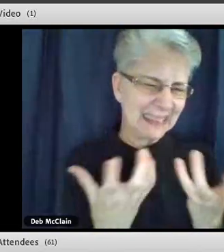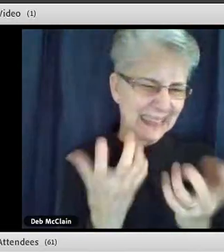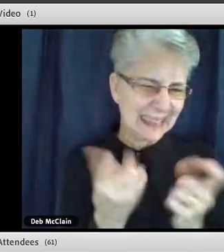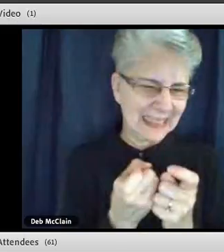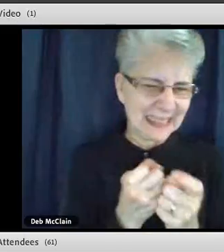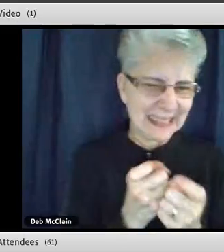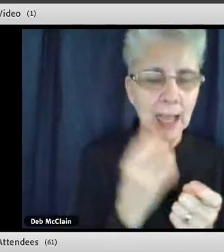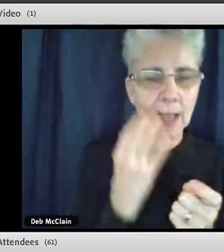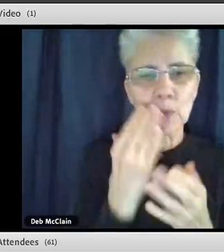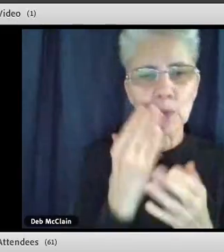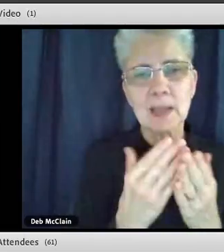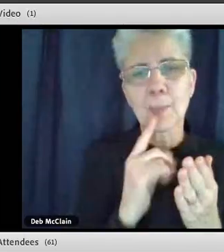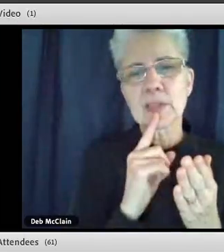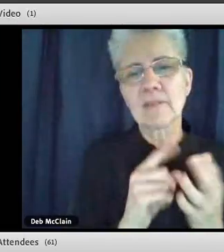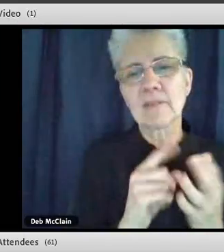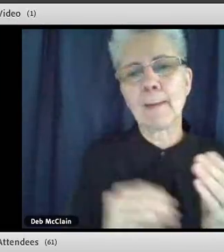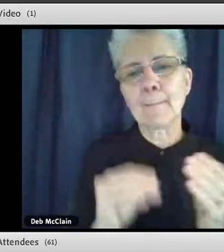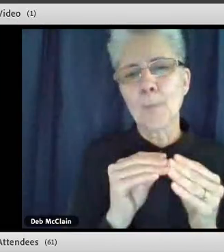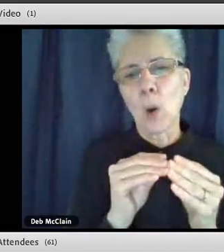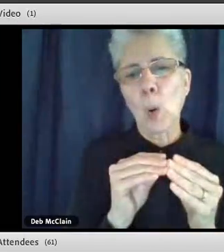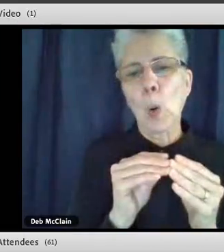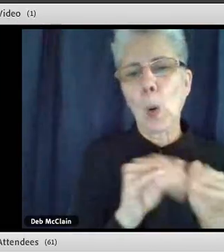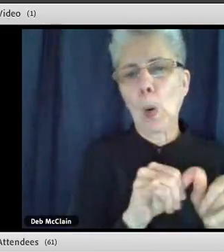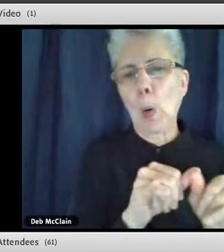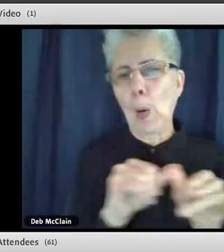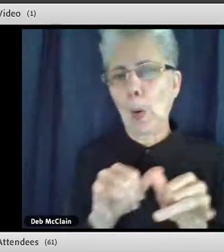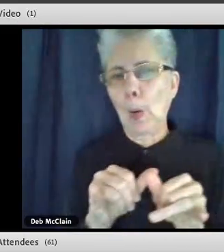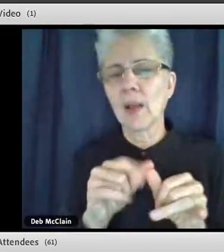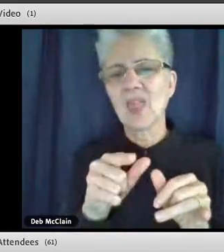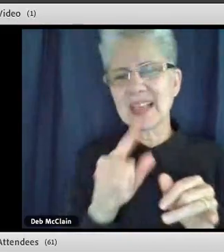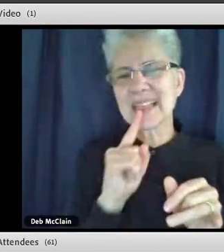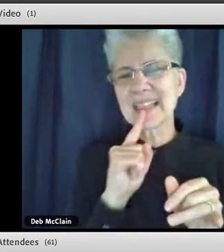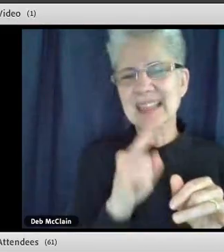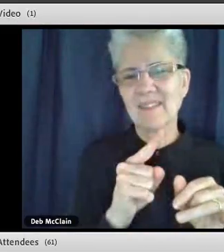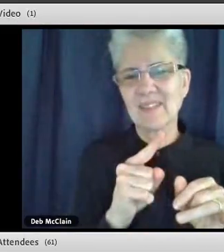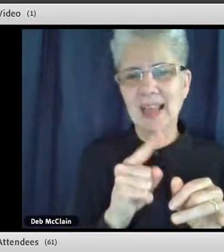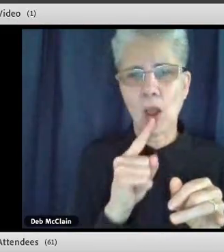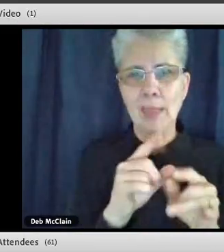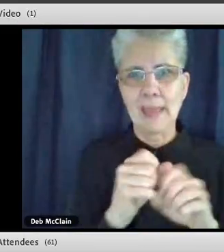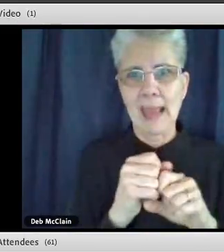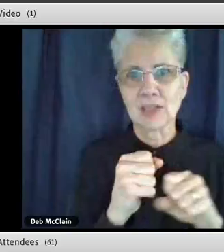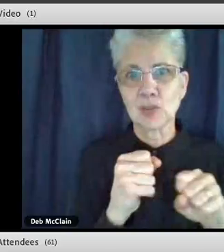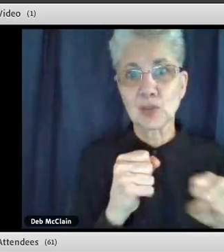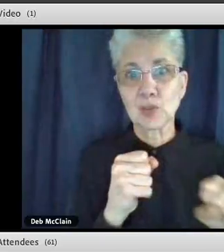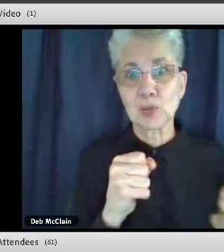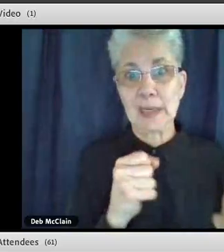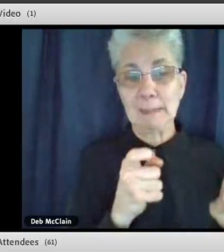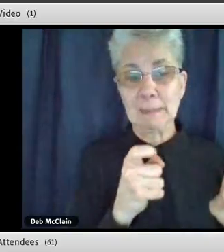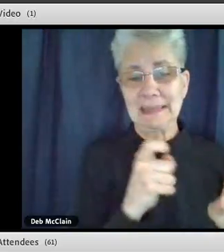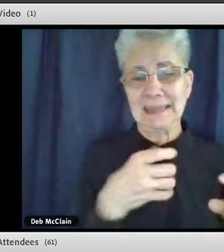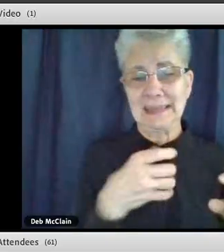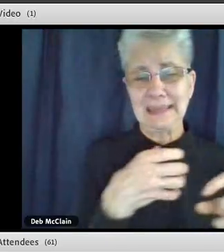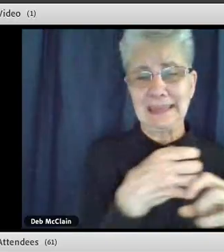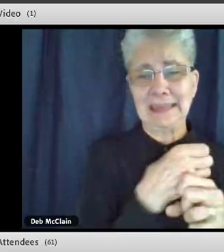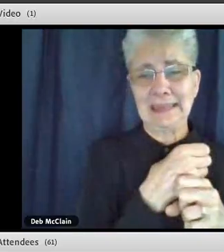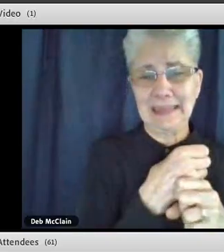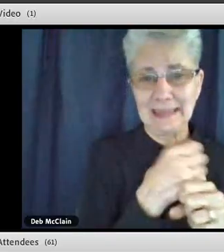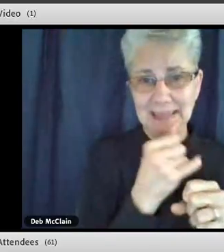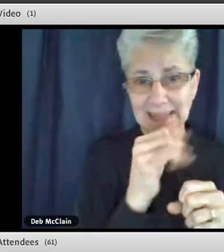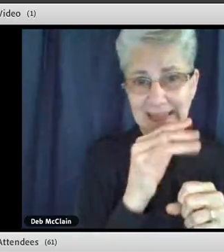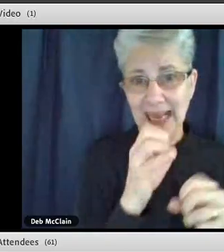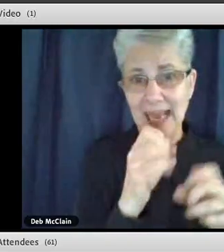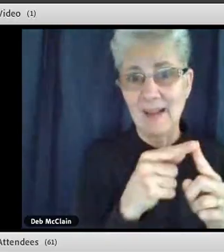some are definitely much more abridged than others. Like this one's definitely on the extreme abridgment side of the